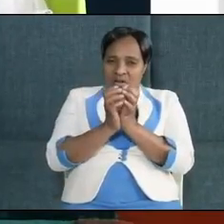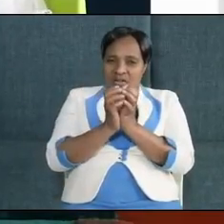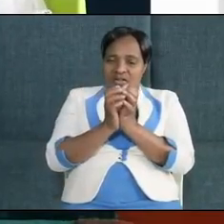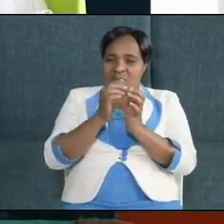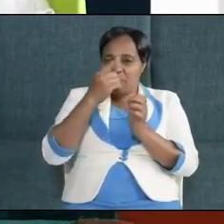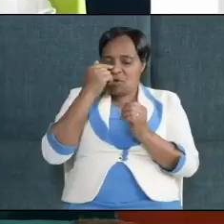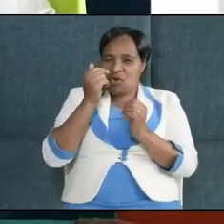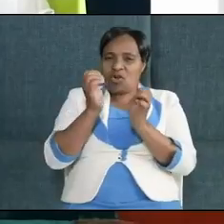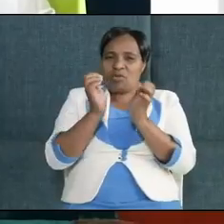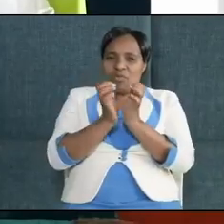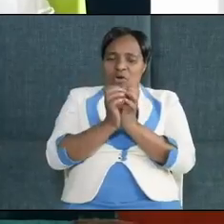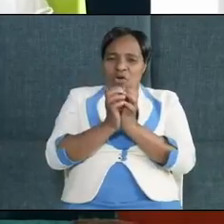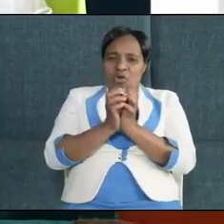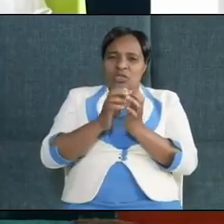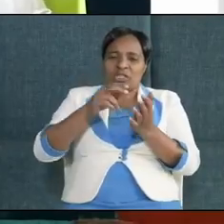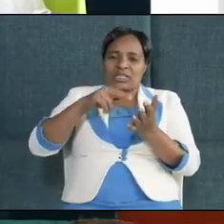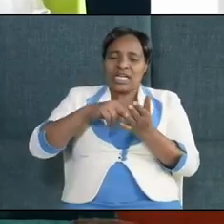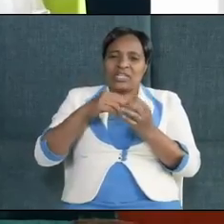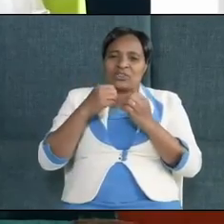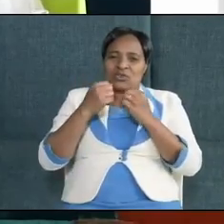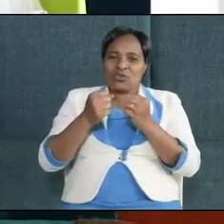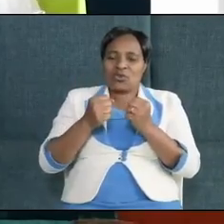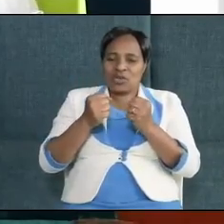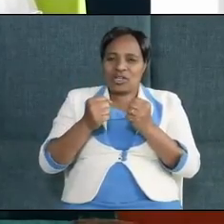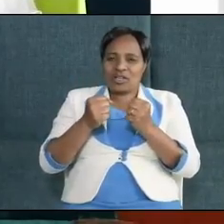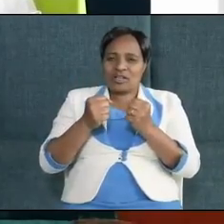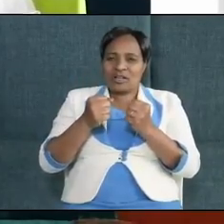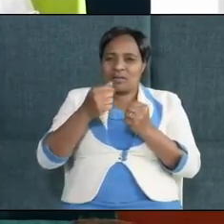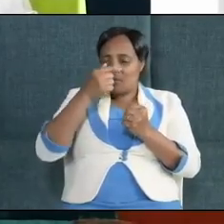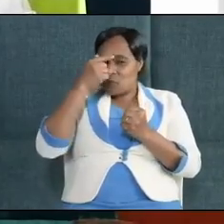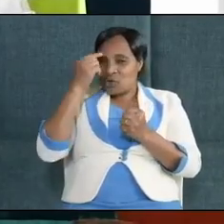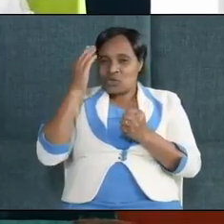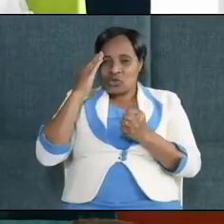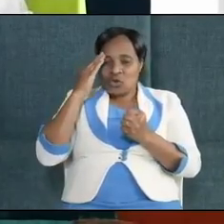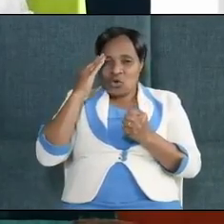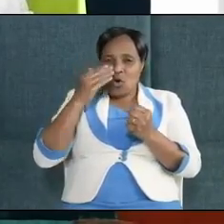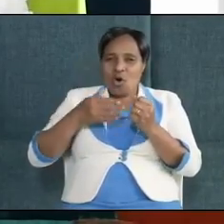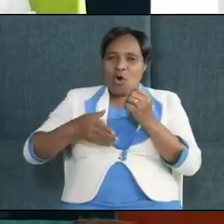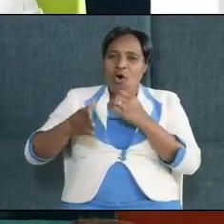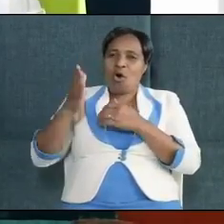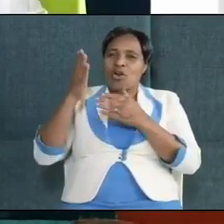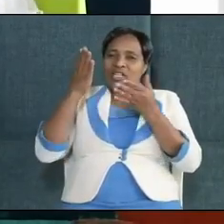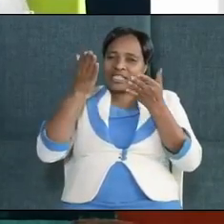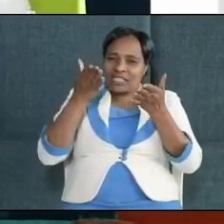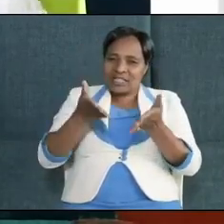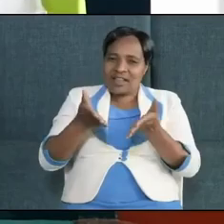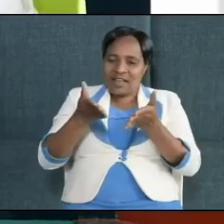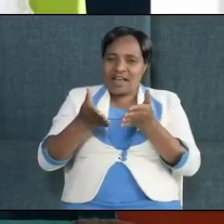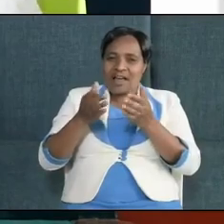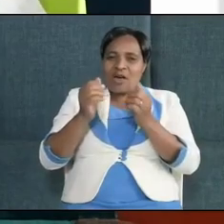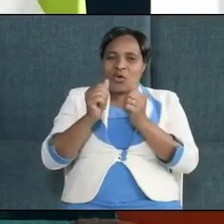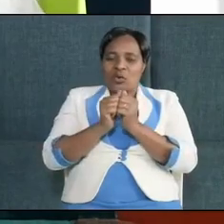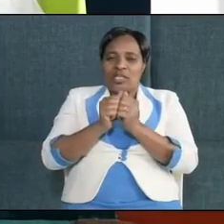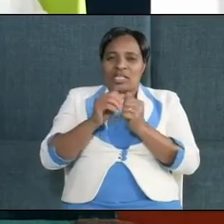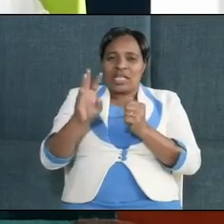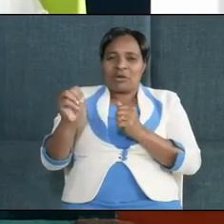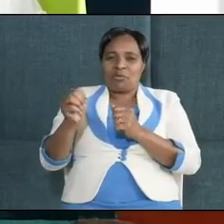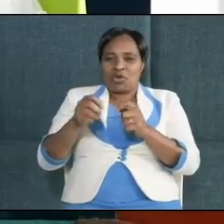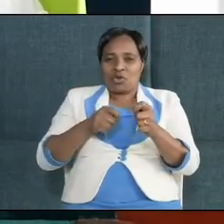he stood firm, even because he knew that God was in